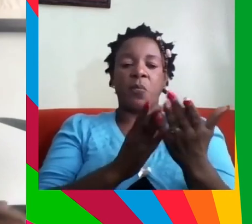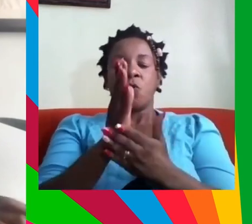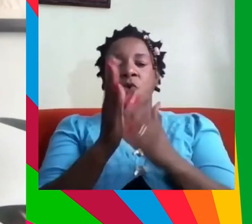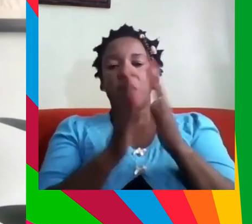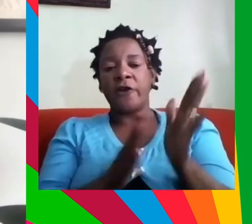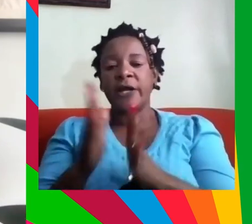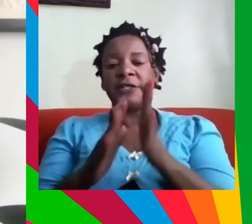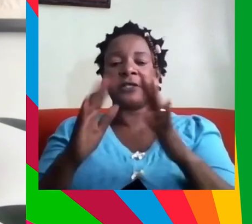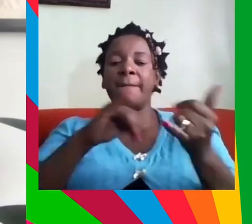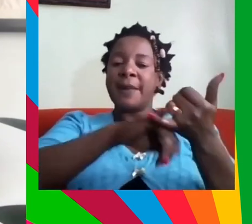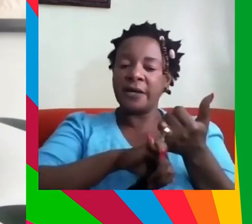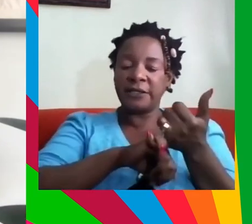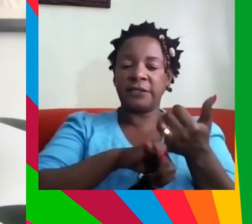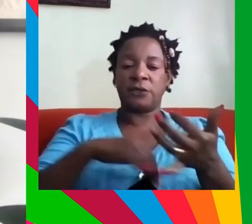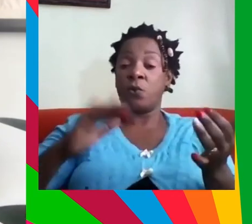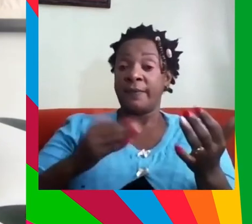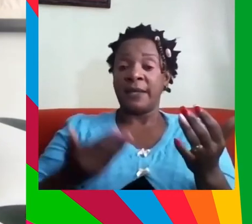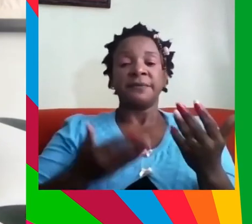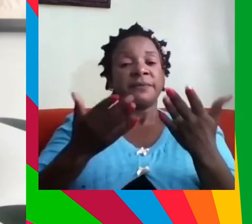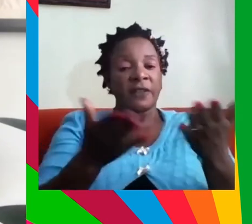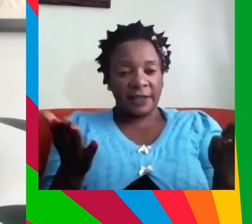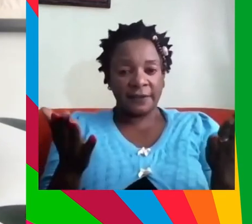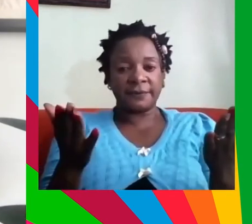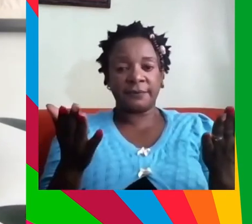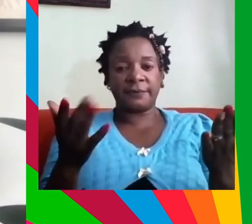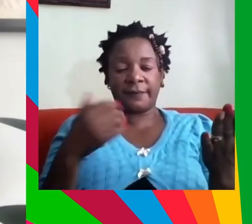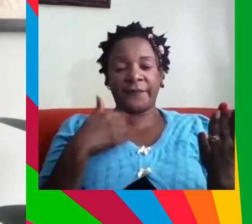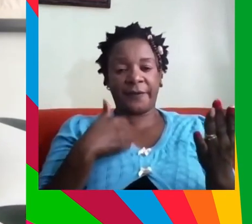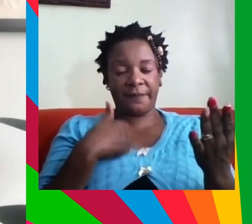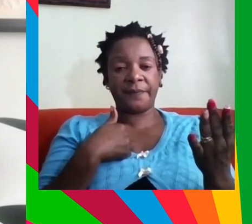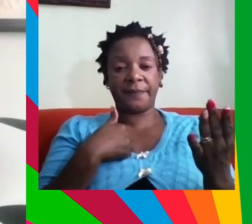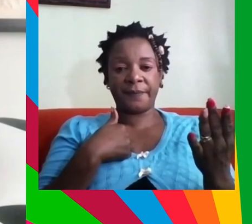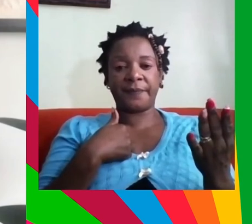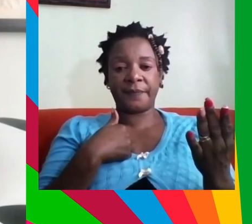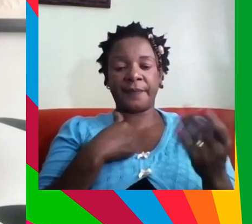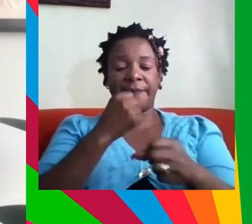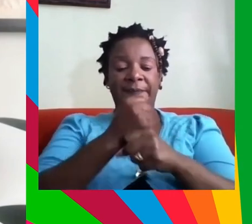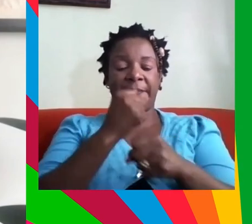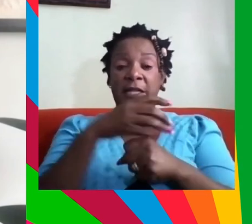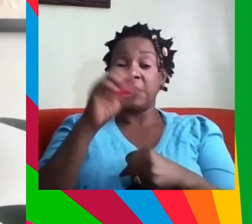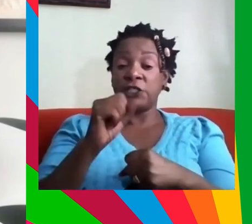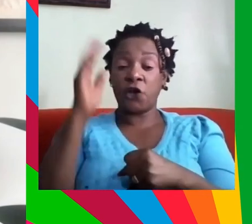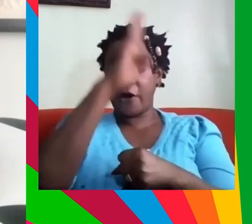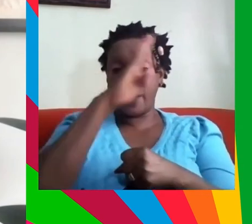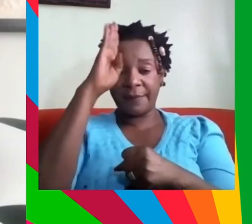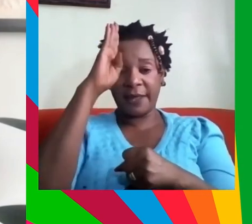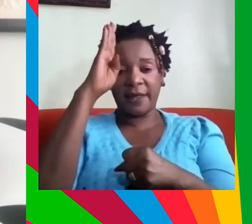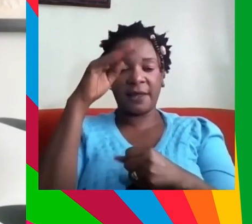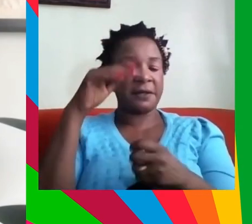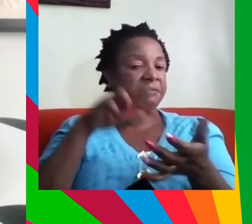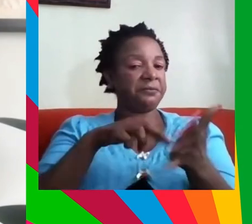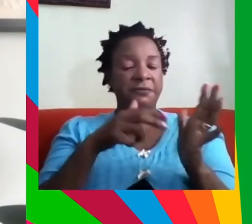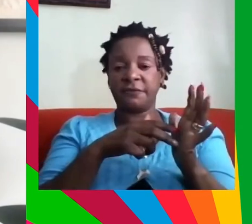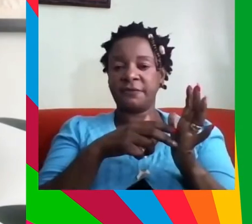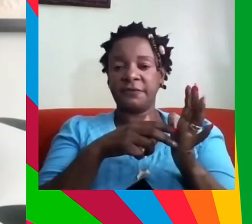and there are women, like there's a, and I went to Hayy, which is in the north of Saudi Arabia, and this small town,